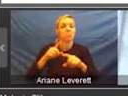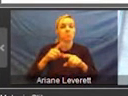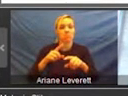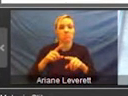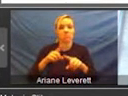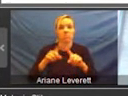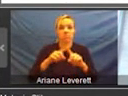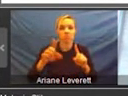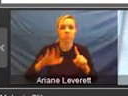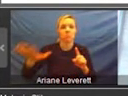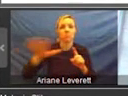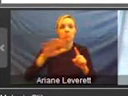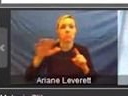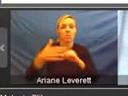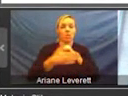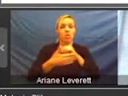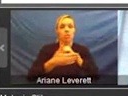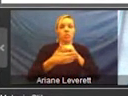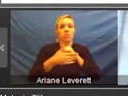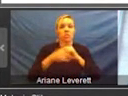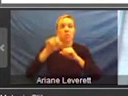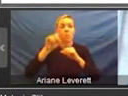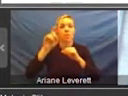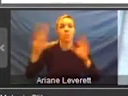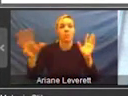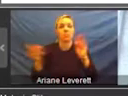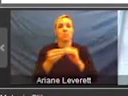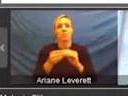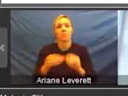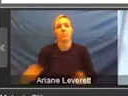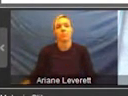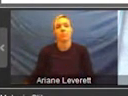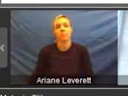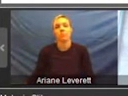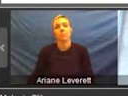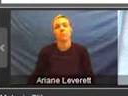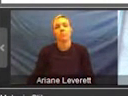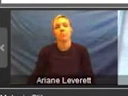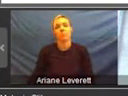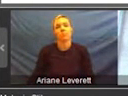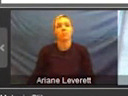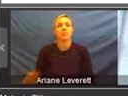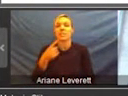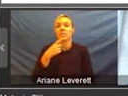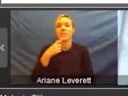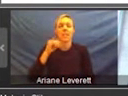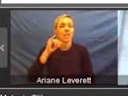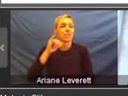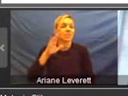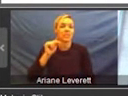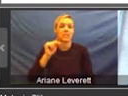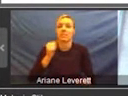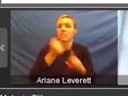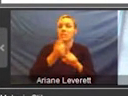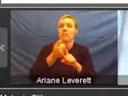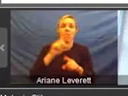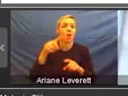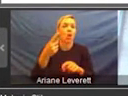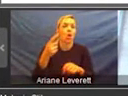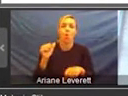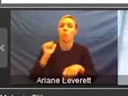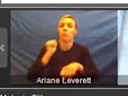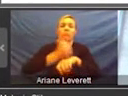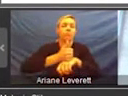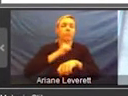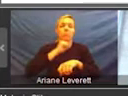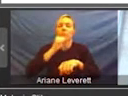criticism in the general field of ICT4D. ICT alone is not a driver for change. We had the same thing in